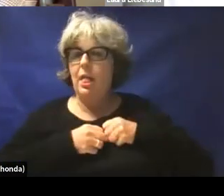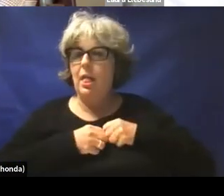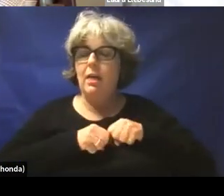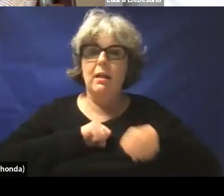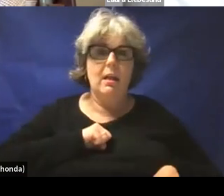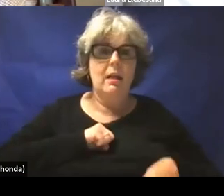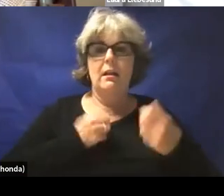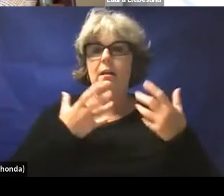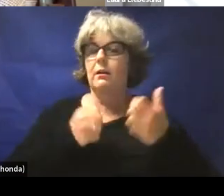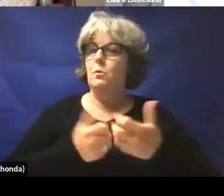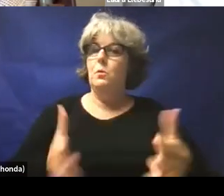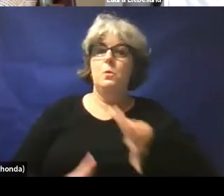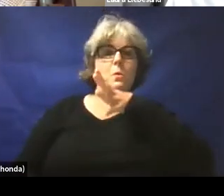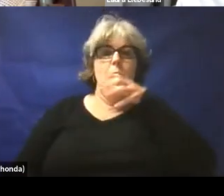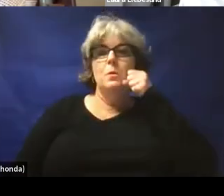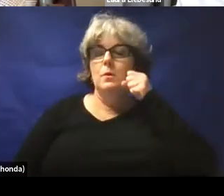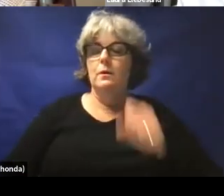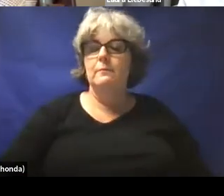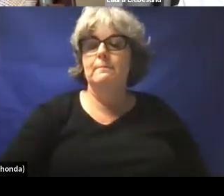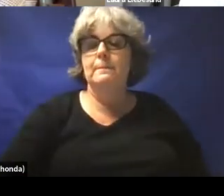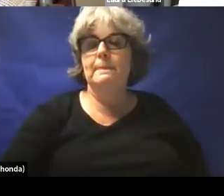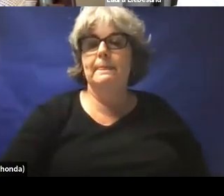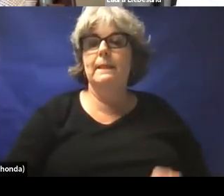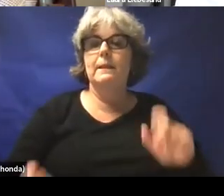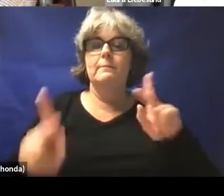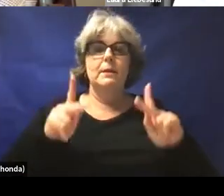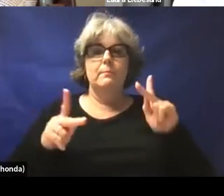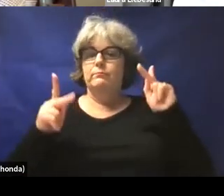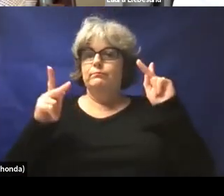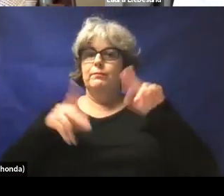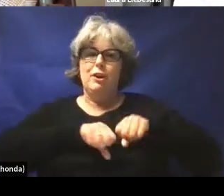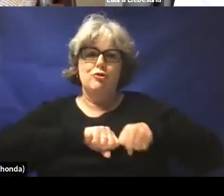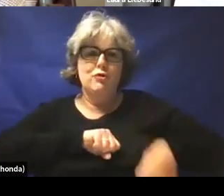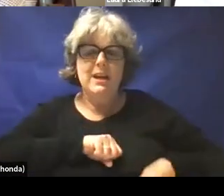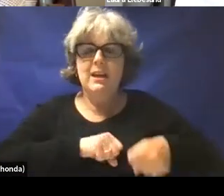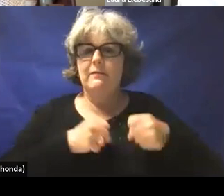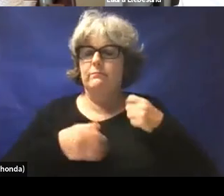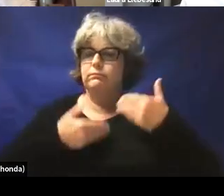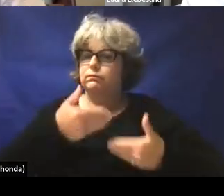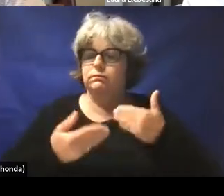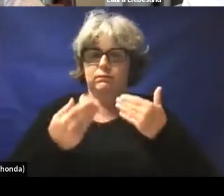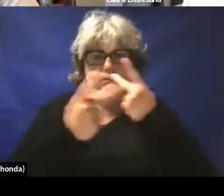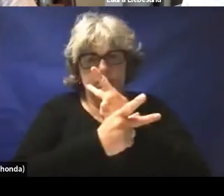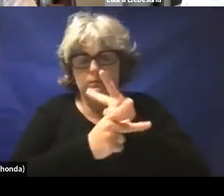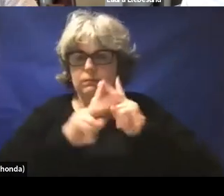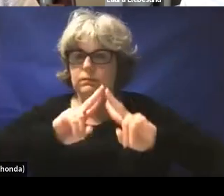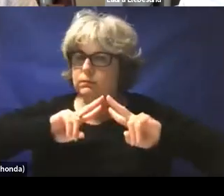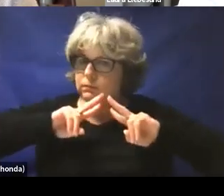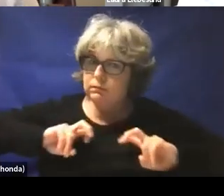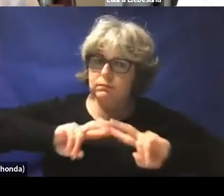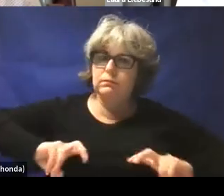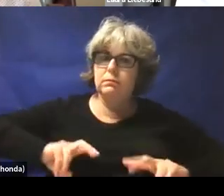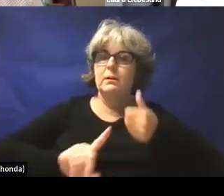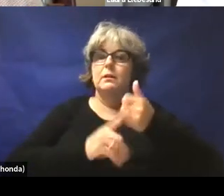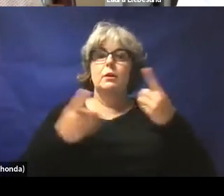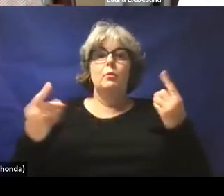year. I mean, they were exhausted and processing that grief in all its forms, like while simultaneously trying to figure out